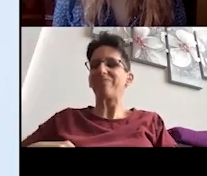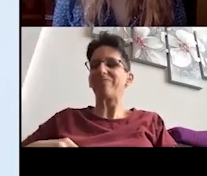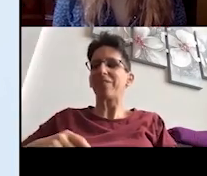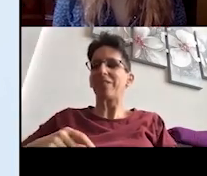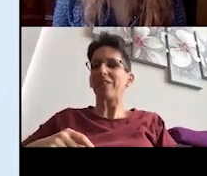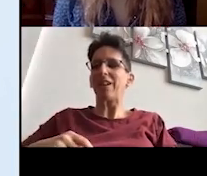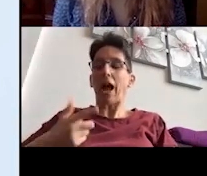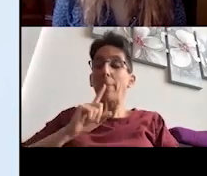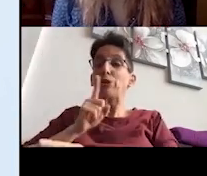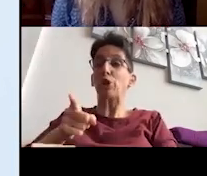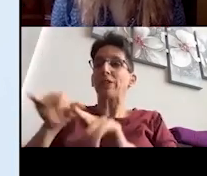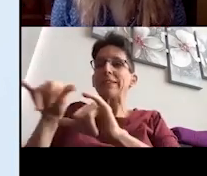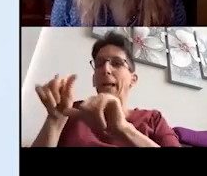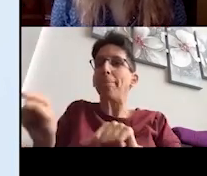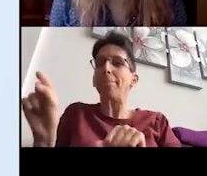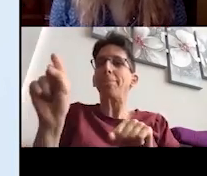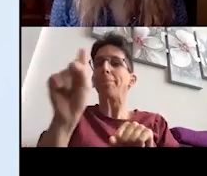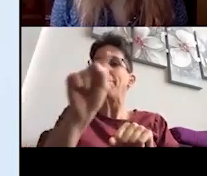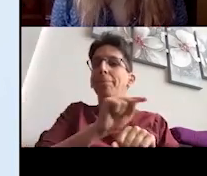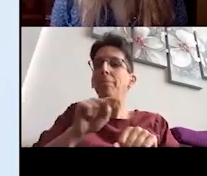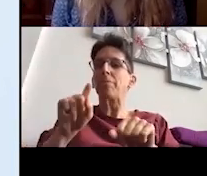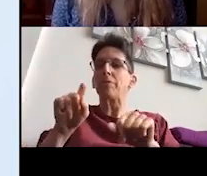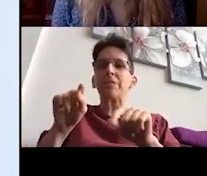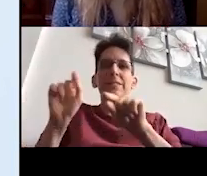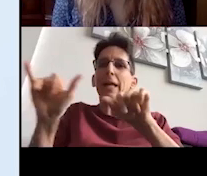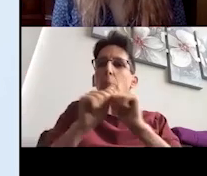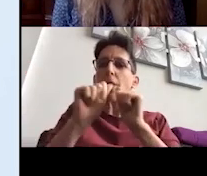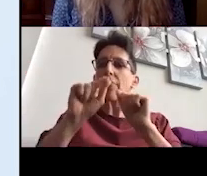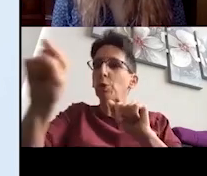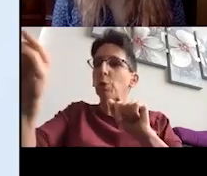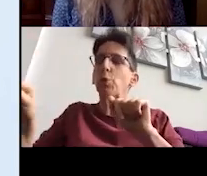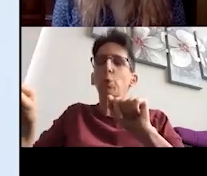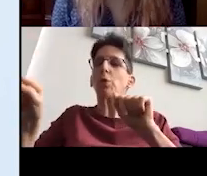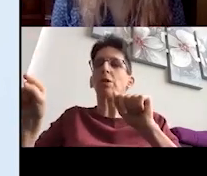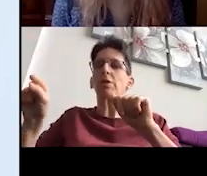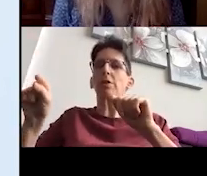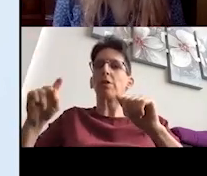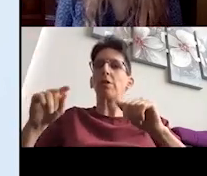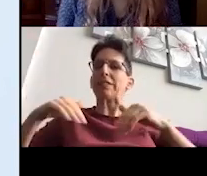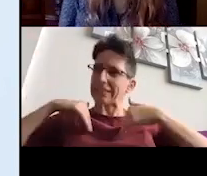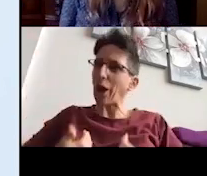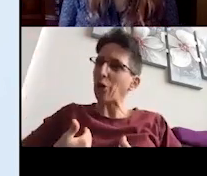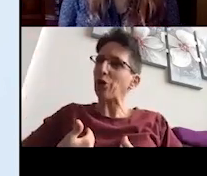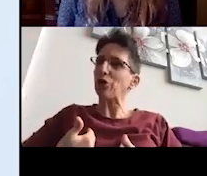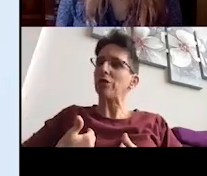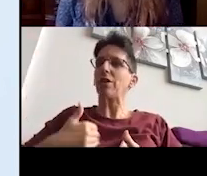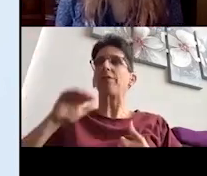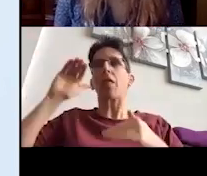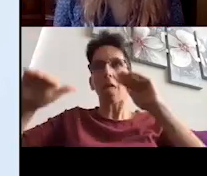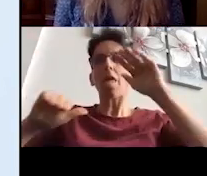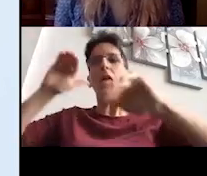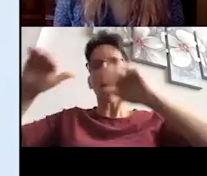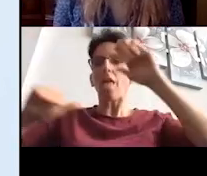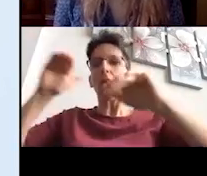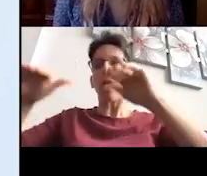through that. Yeah. And I'm sure that it's same for many of you. There's new barriers that are coming up because of this. And